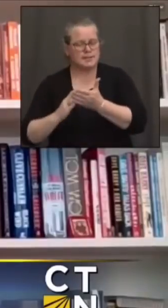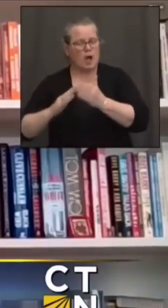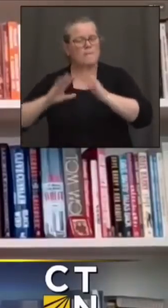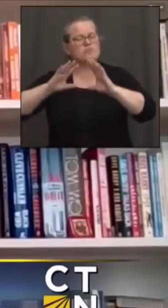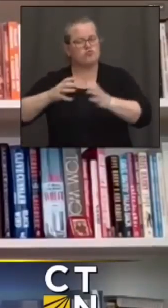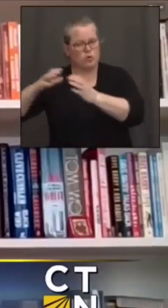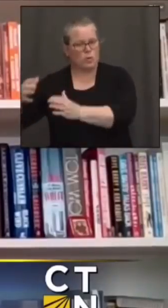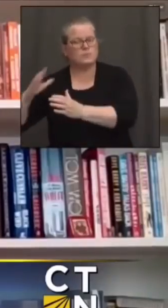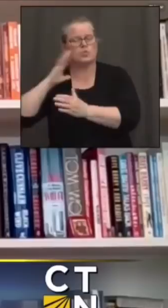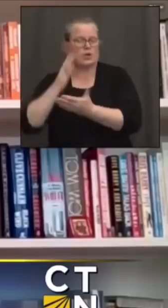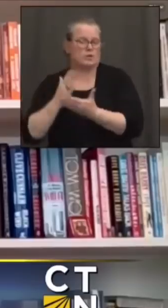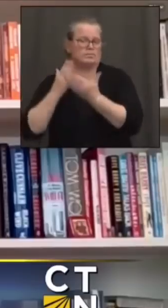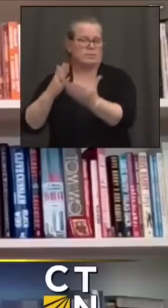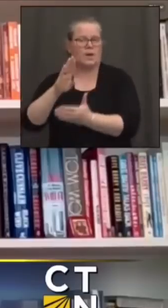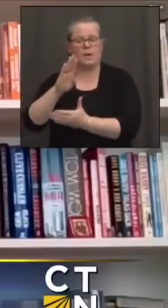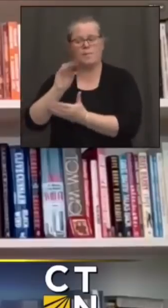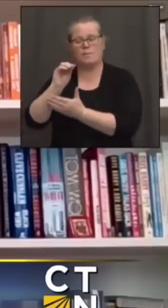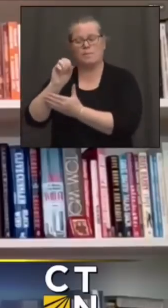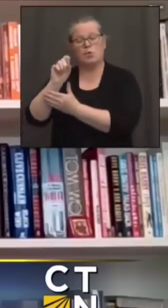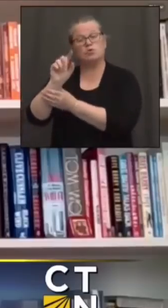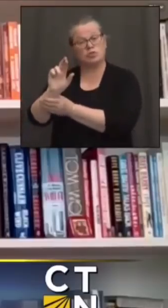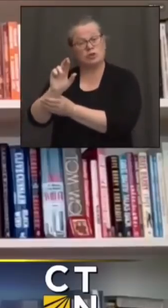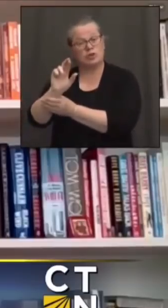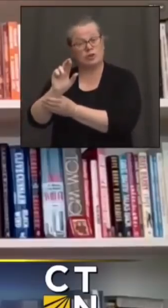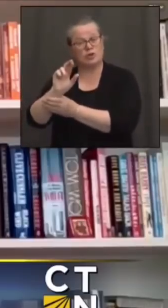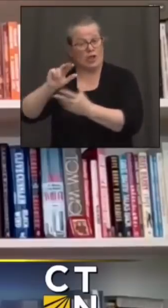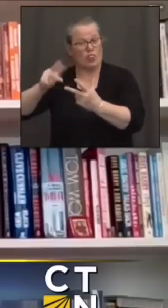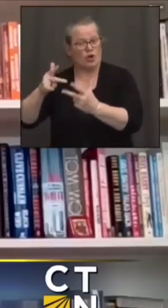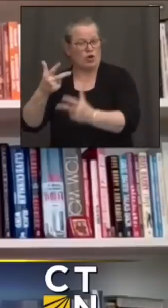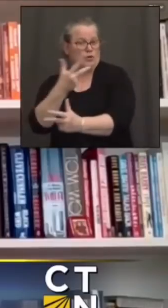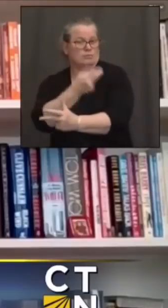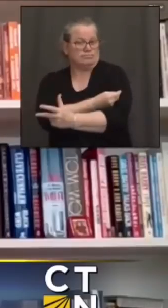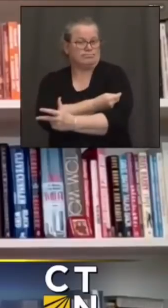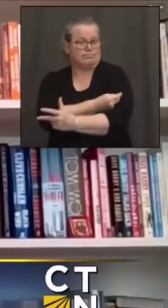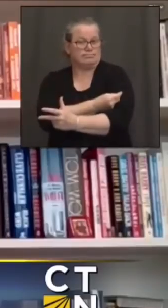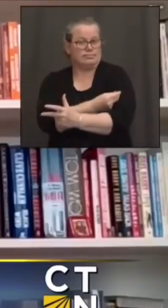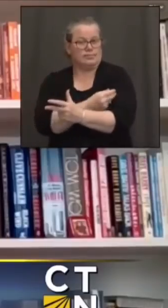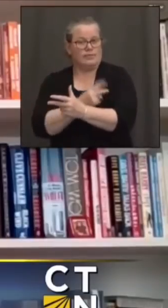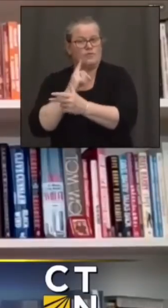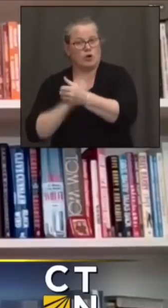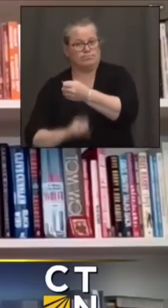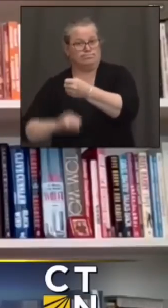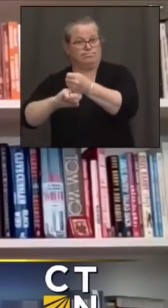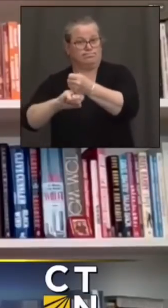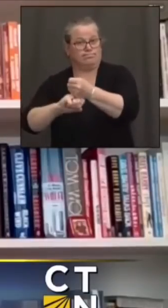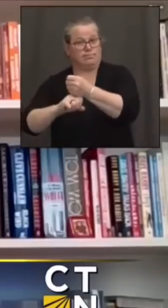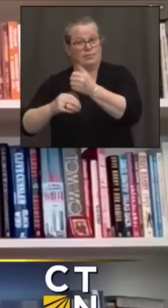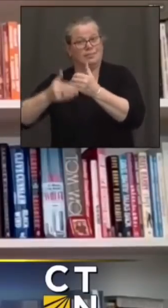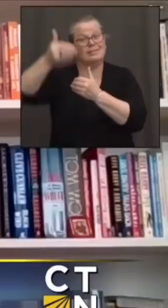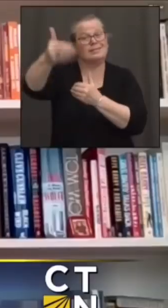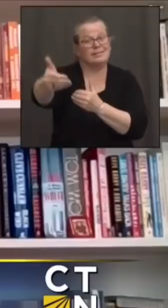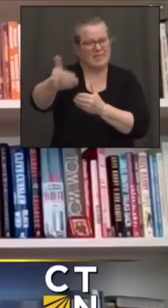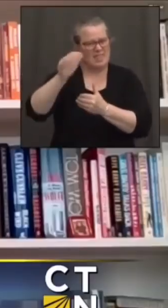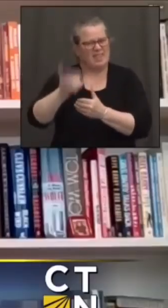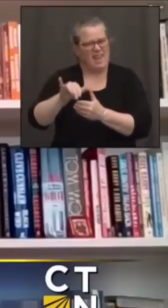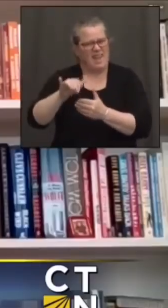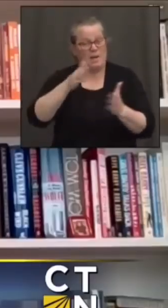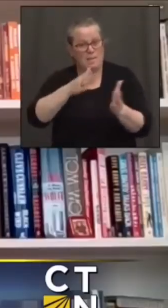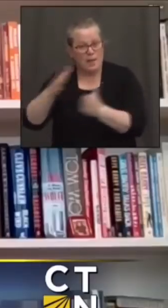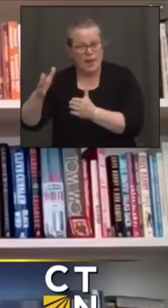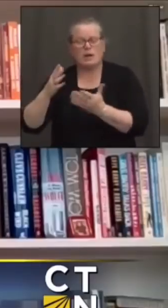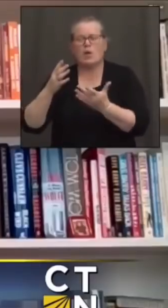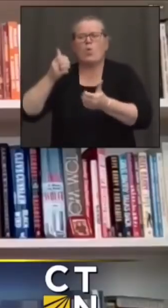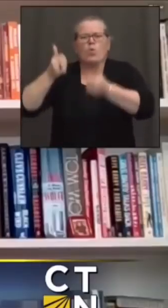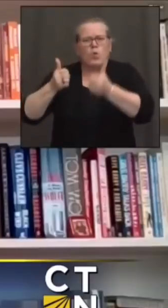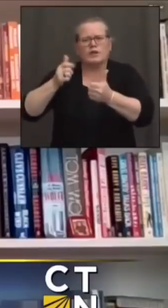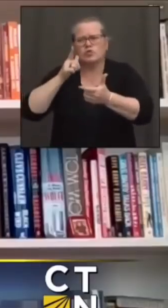yet, and we certainly don't have a timeline. So we are prepared for the fact that there may be a group, some